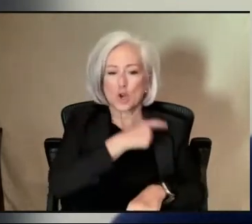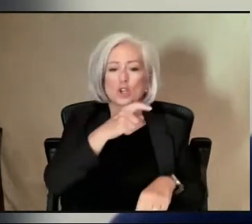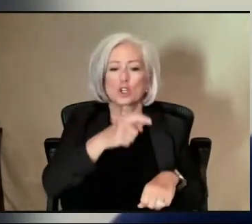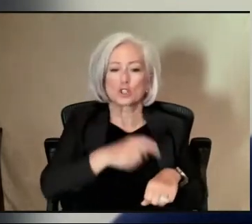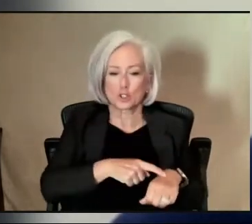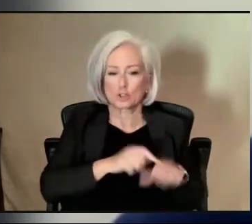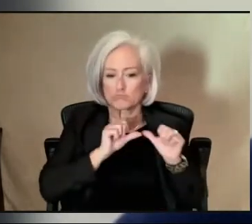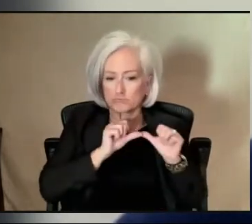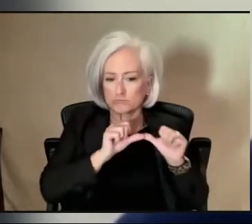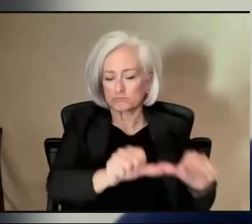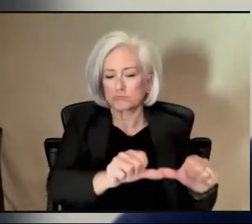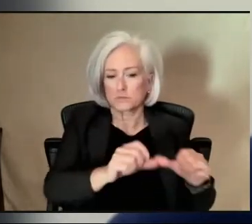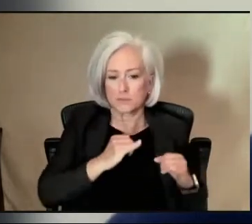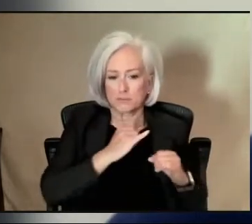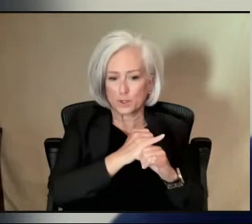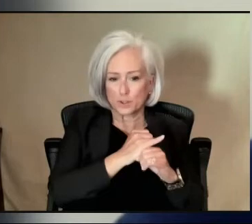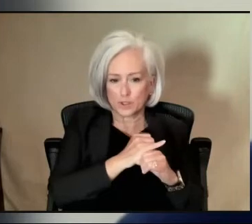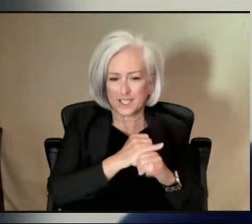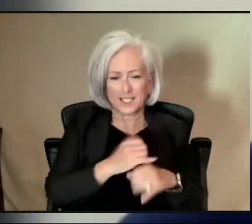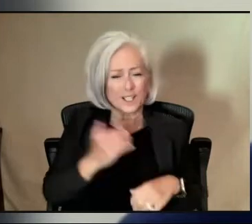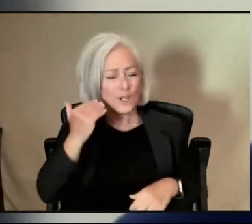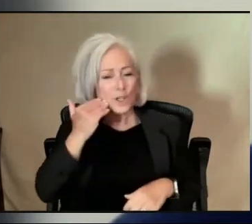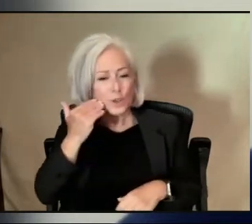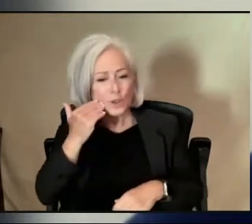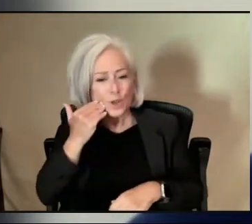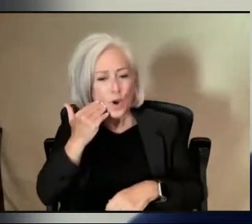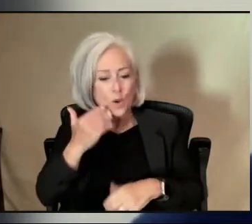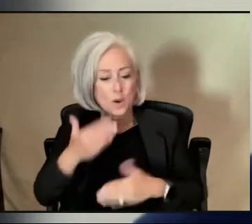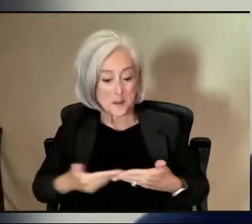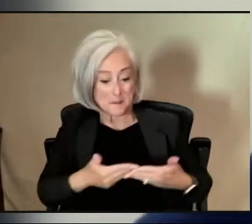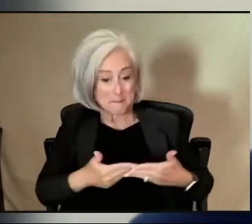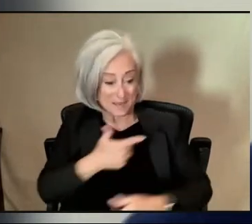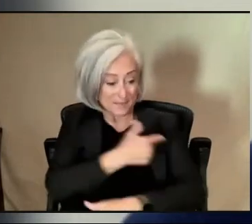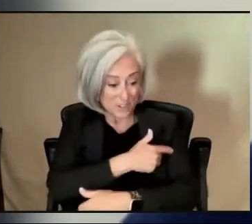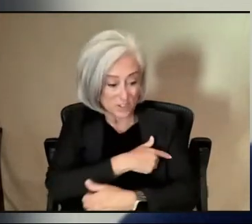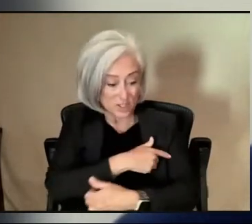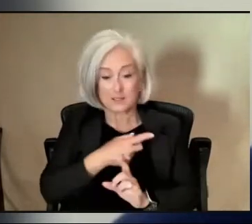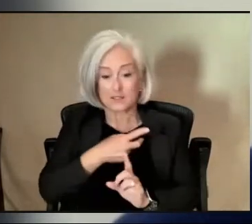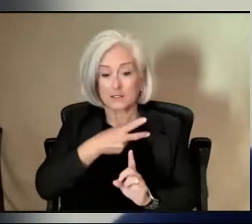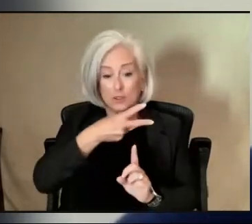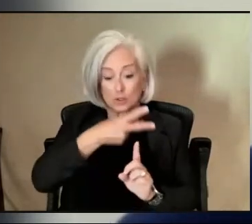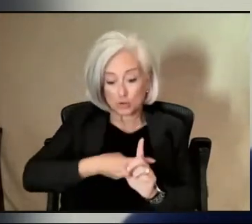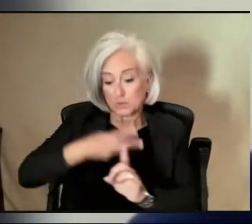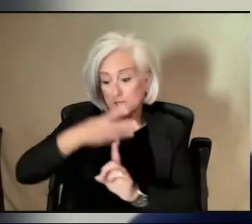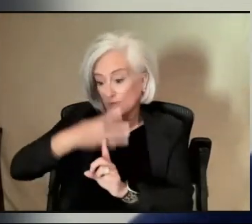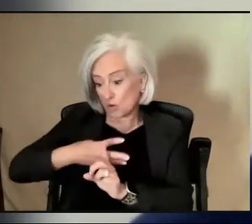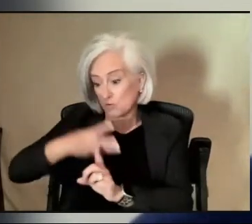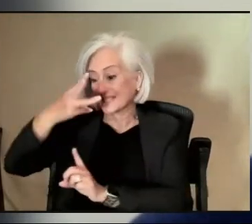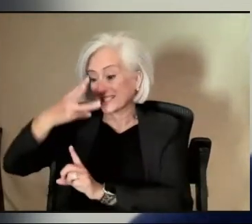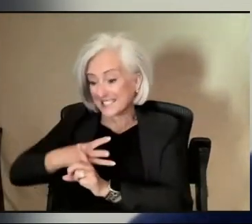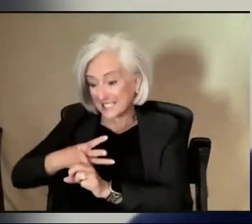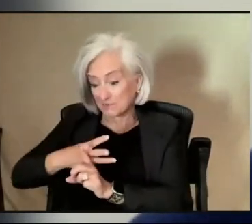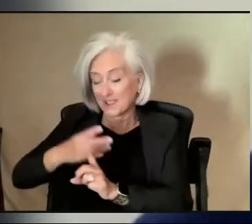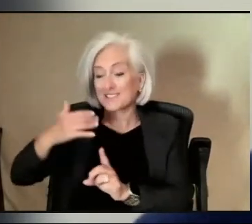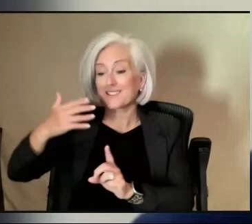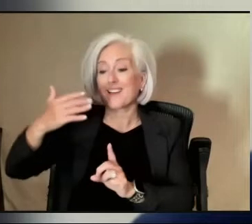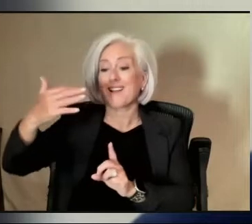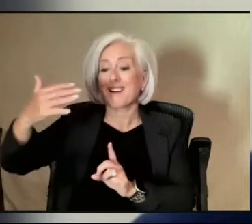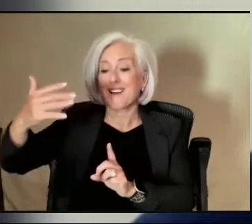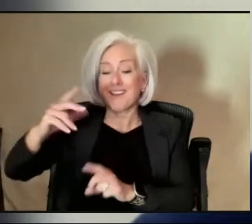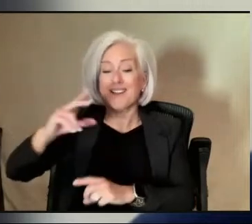Those, if you think about baby shots, where they get the one at 2, 4, and 6 months of age, and then they get another one sometime in their second year before